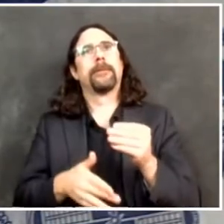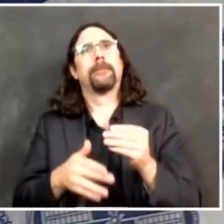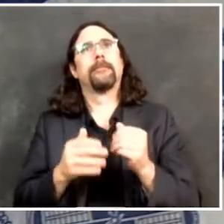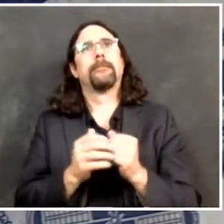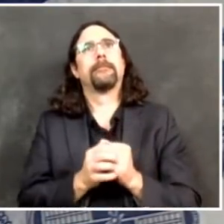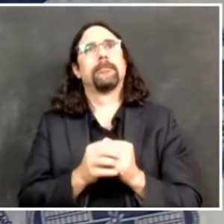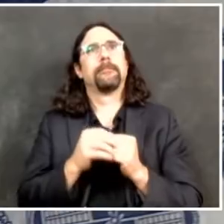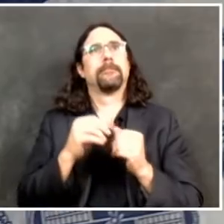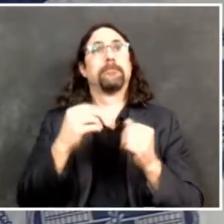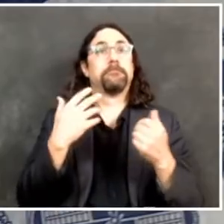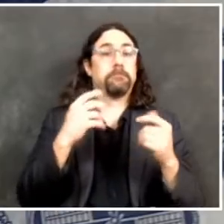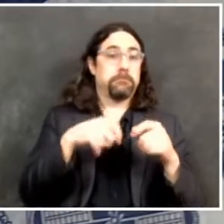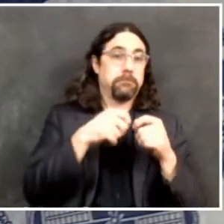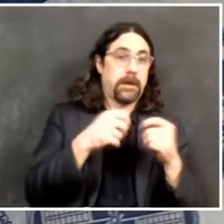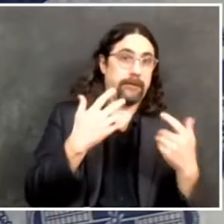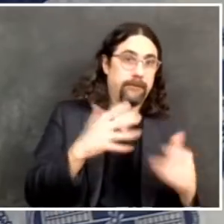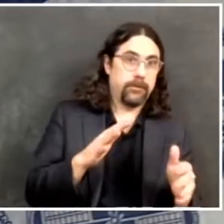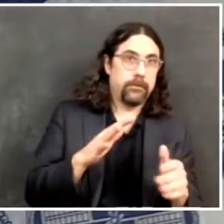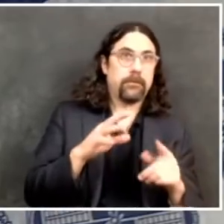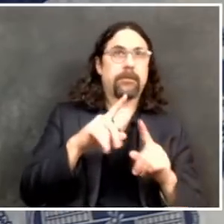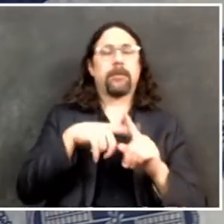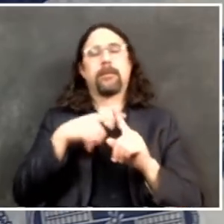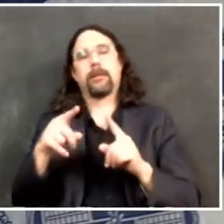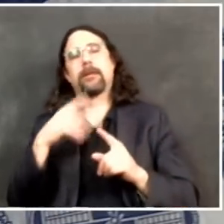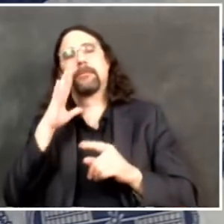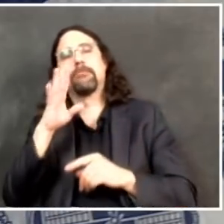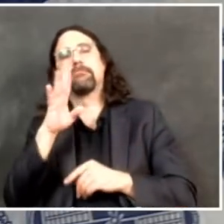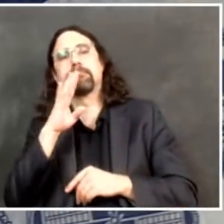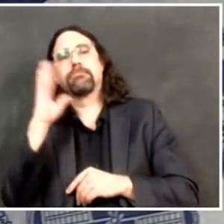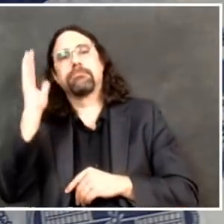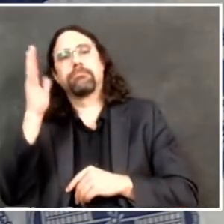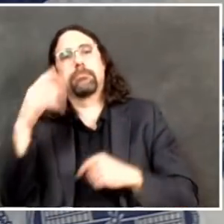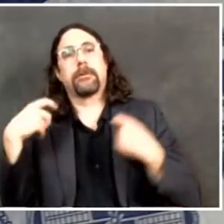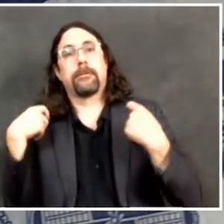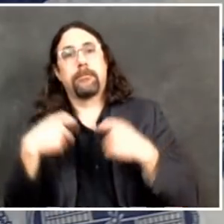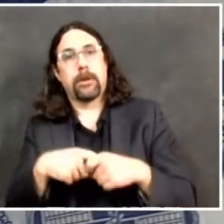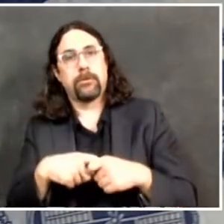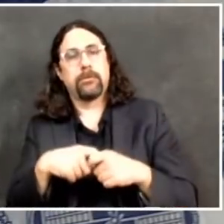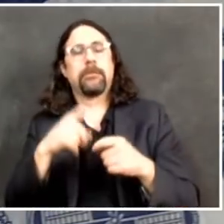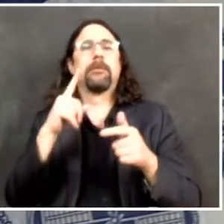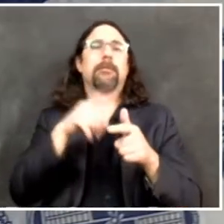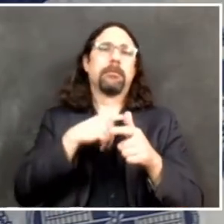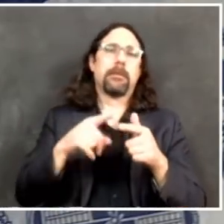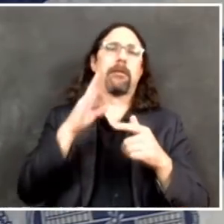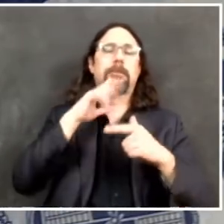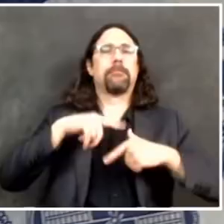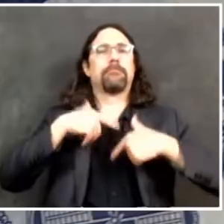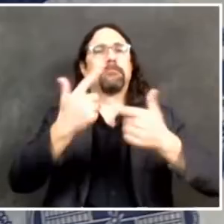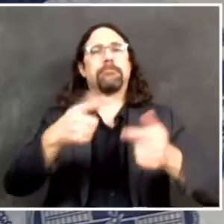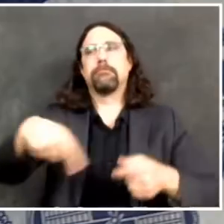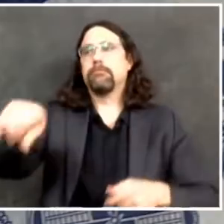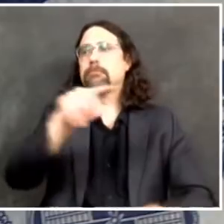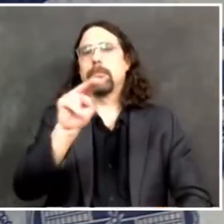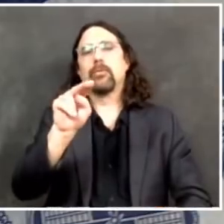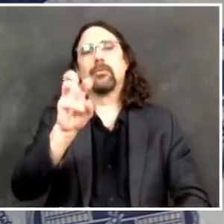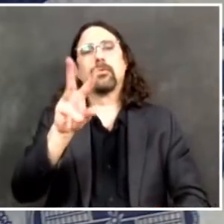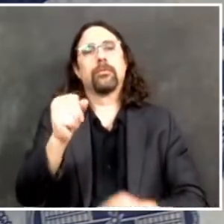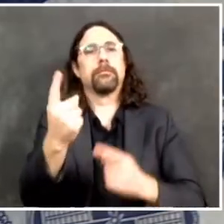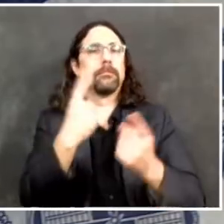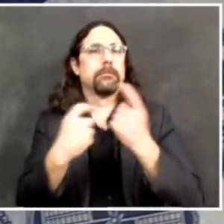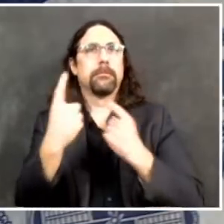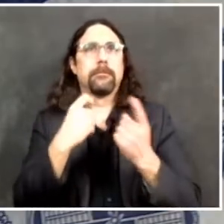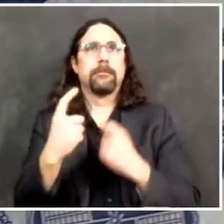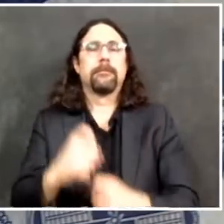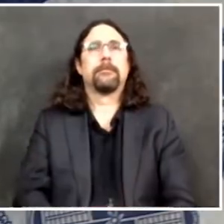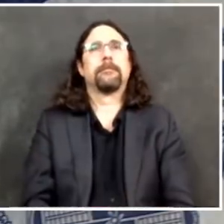from the media. But when you look at this plan, here's the bottom line. You look at this plan, one, I want all New